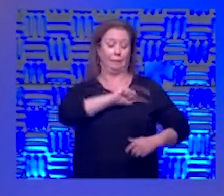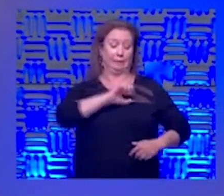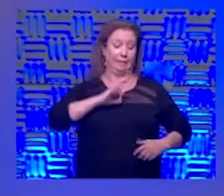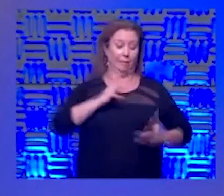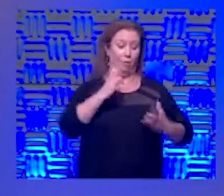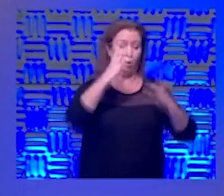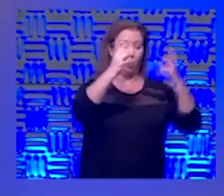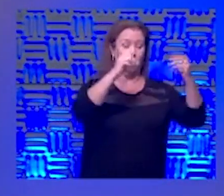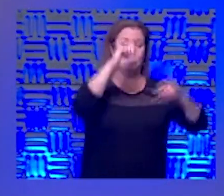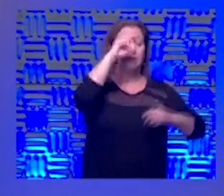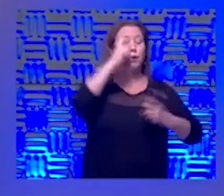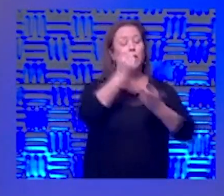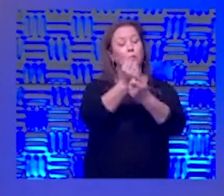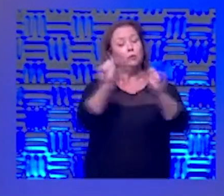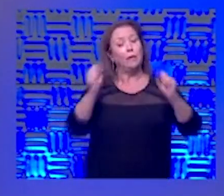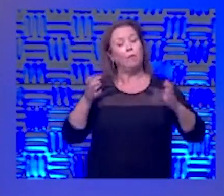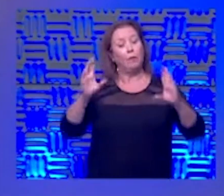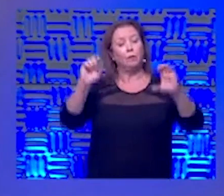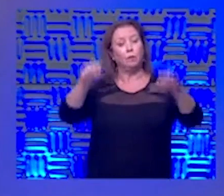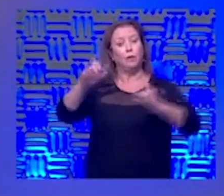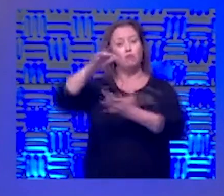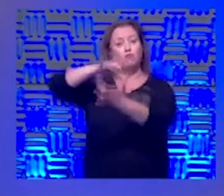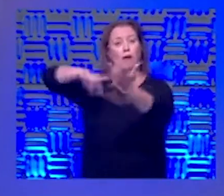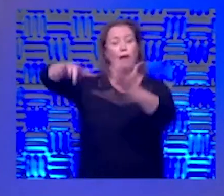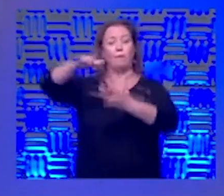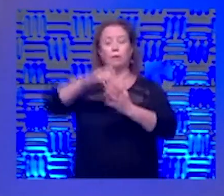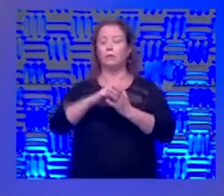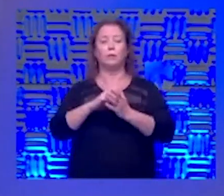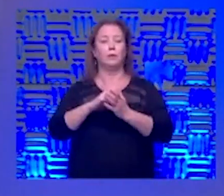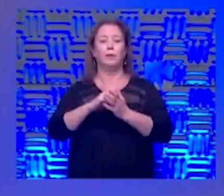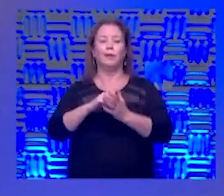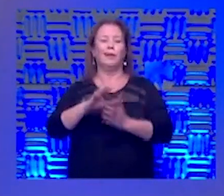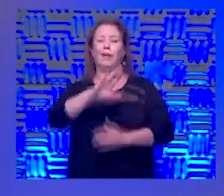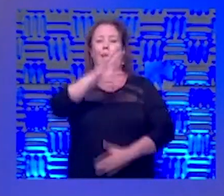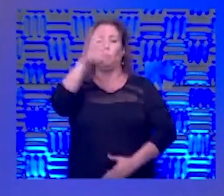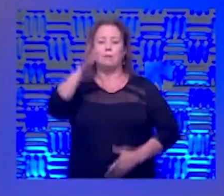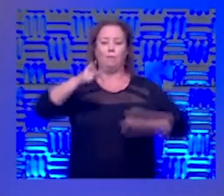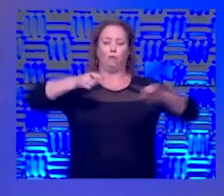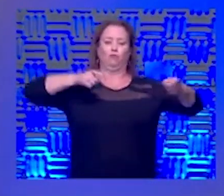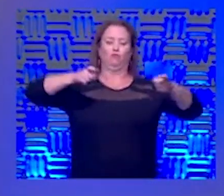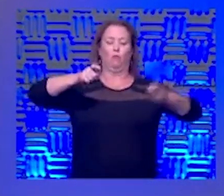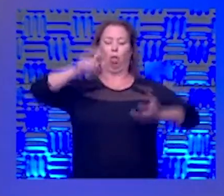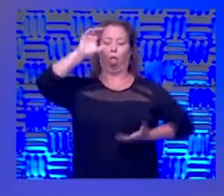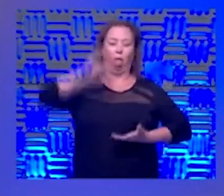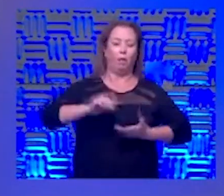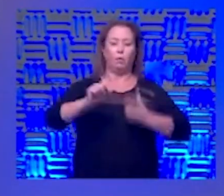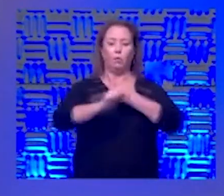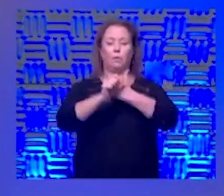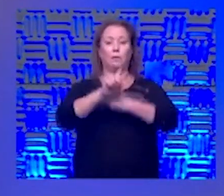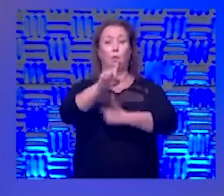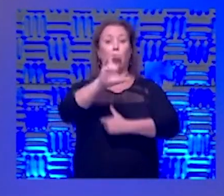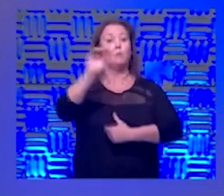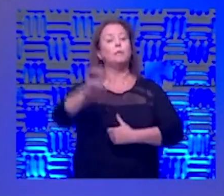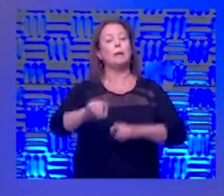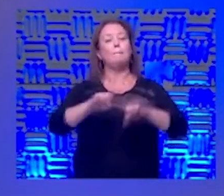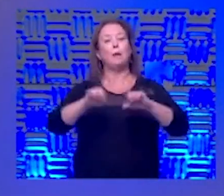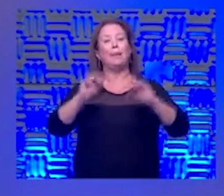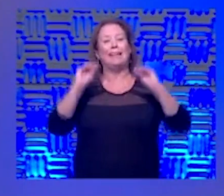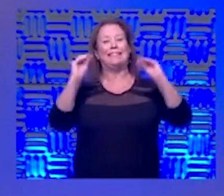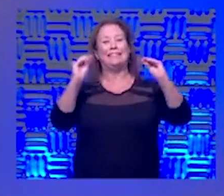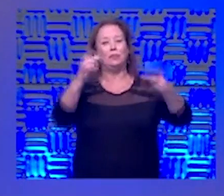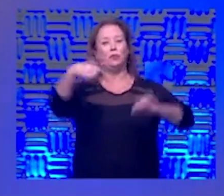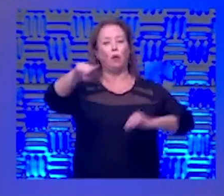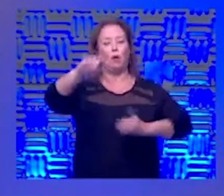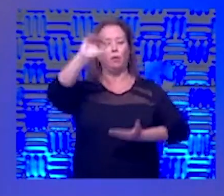summer, and there are safe ways to do that. It will never negate the risk, but we can certainly teach you and show you how to mitigate